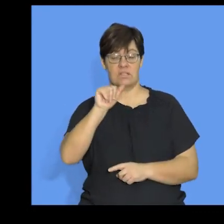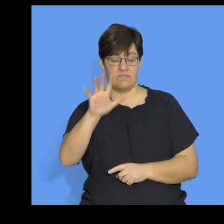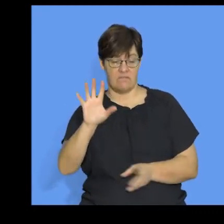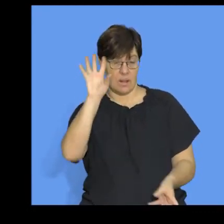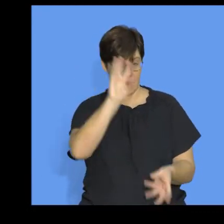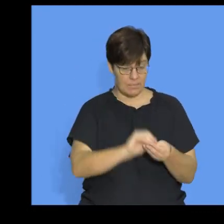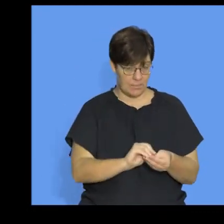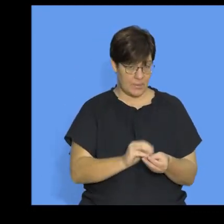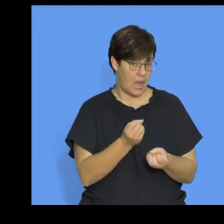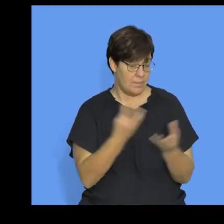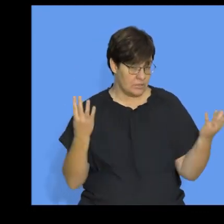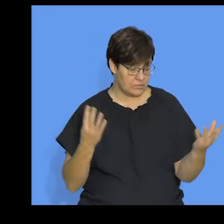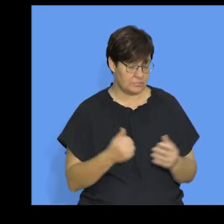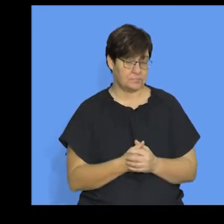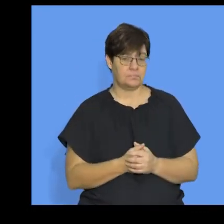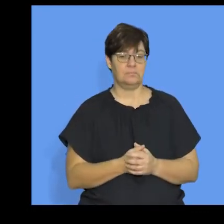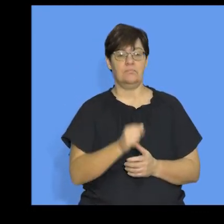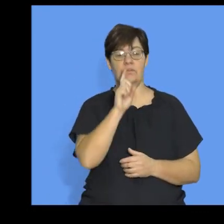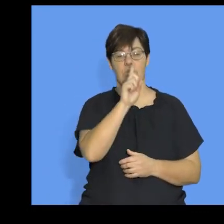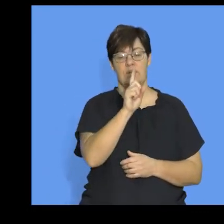total variable cost of